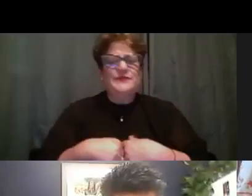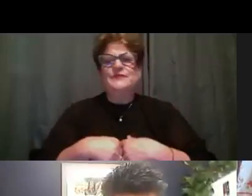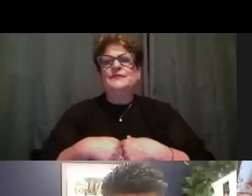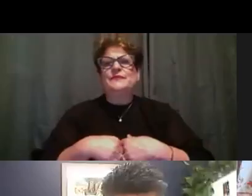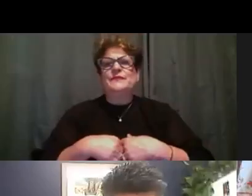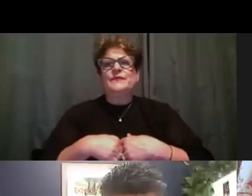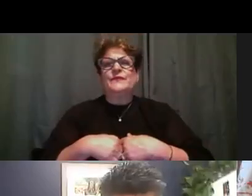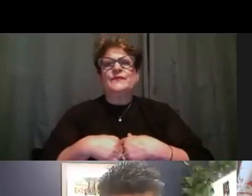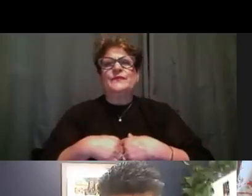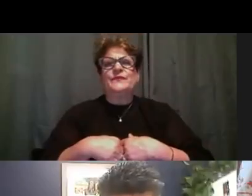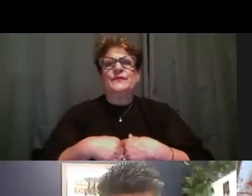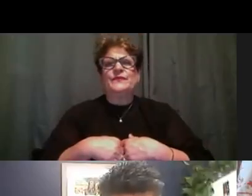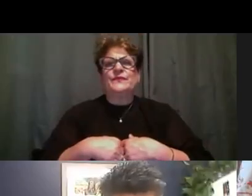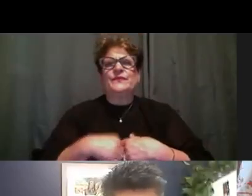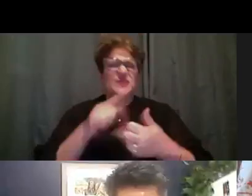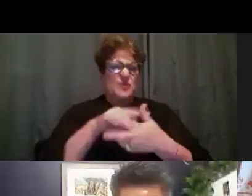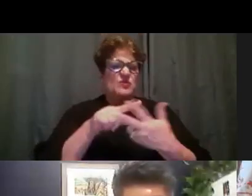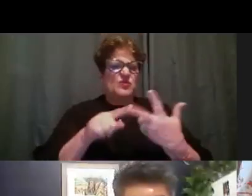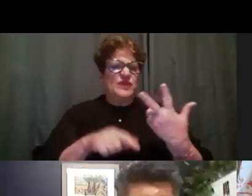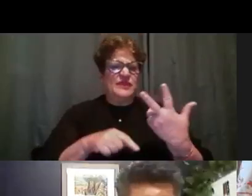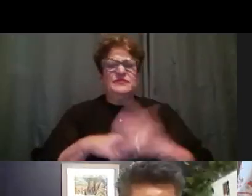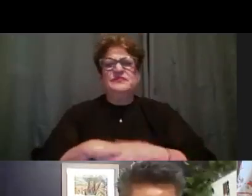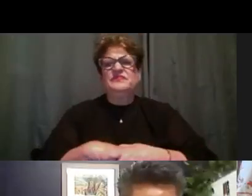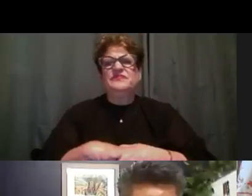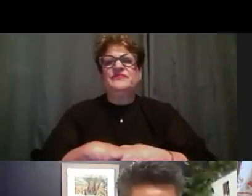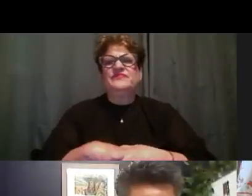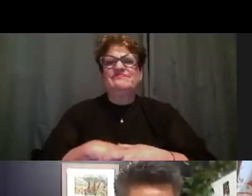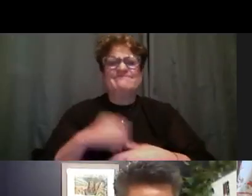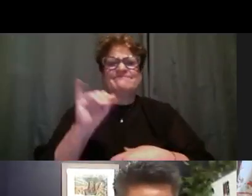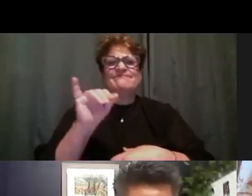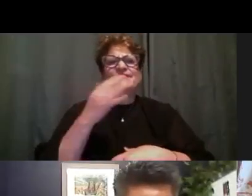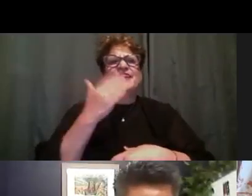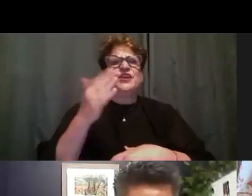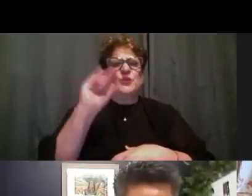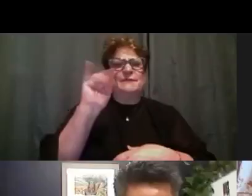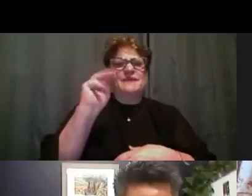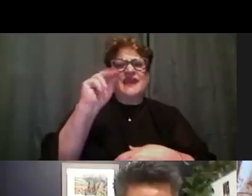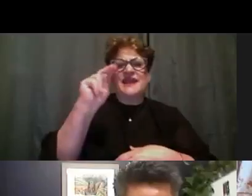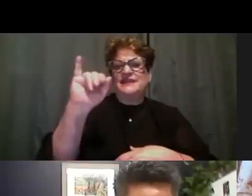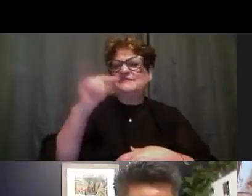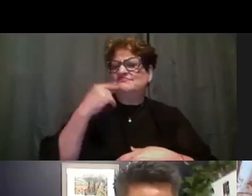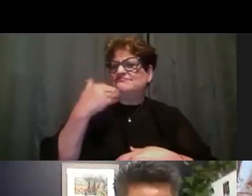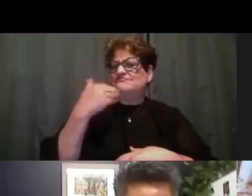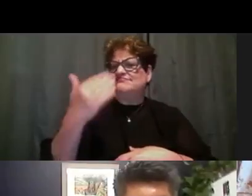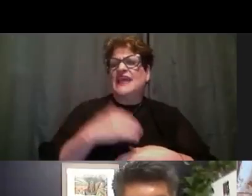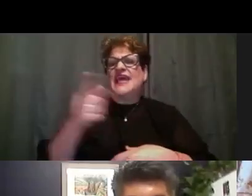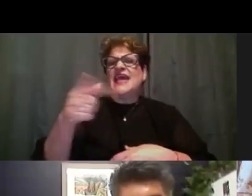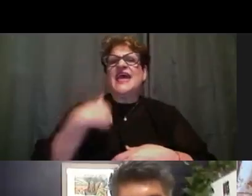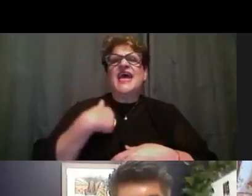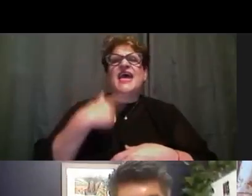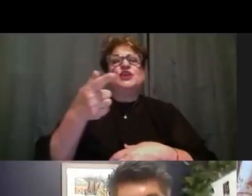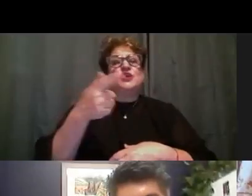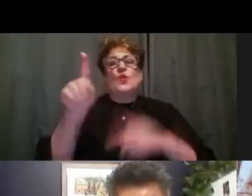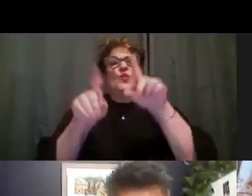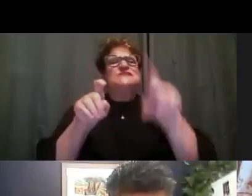So, yeah. Thank you. And so a question for both of